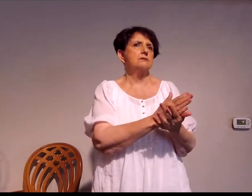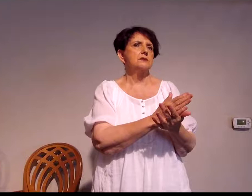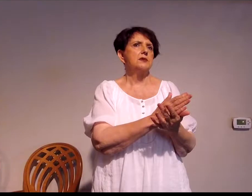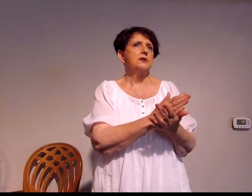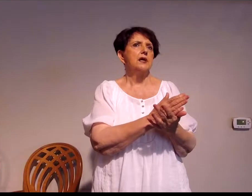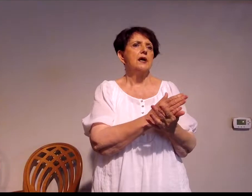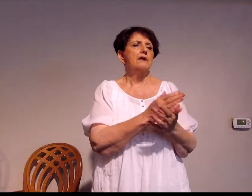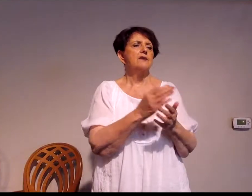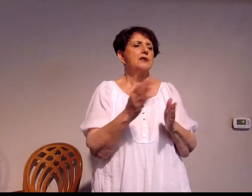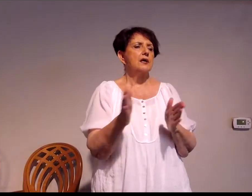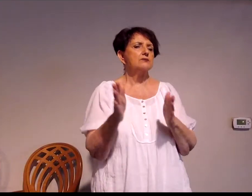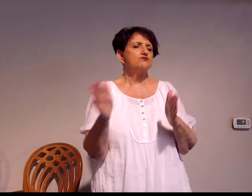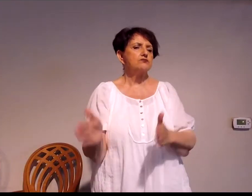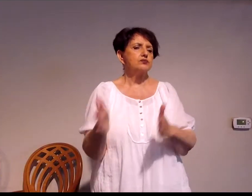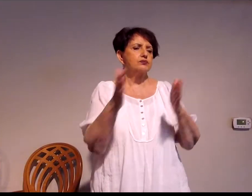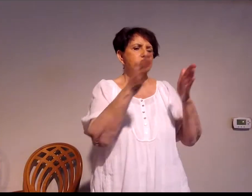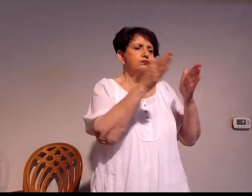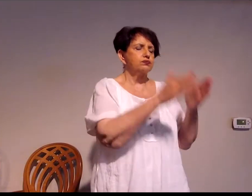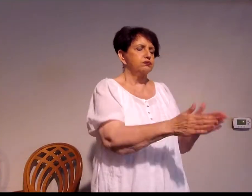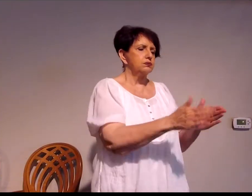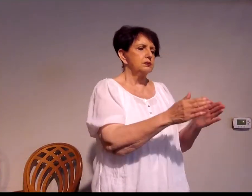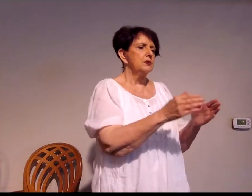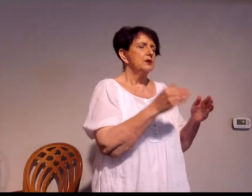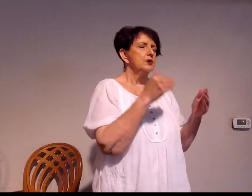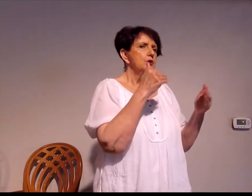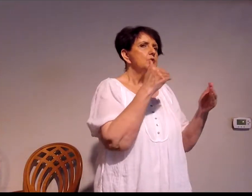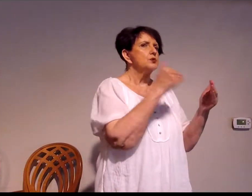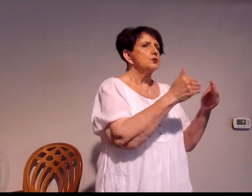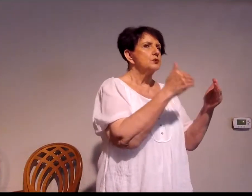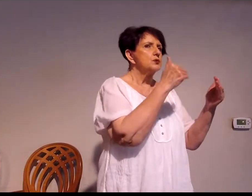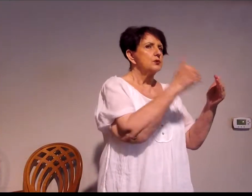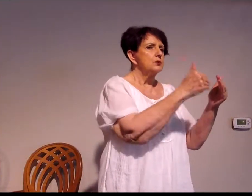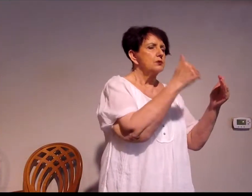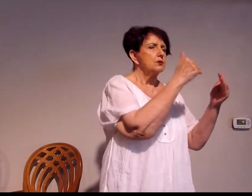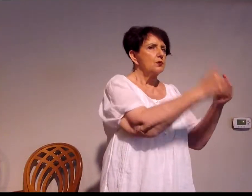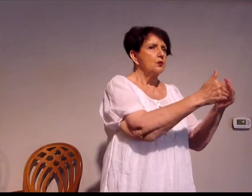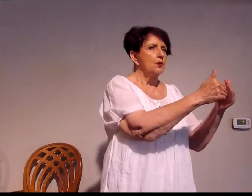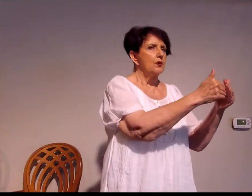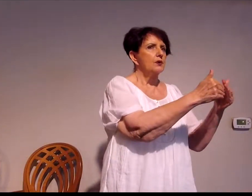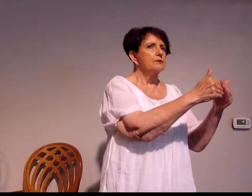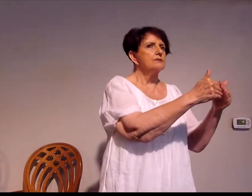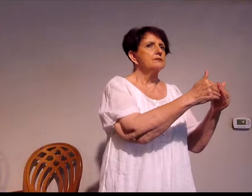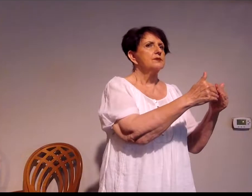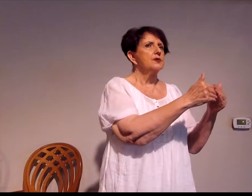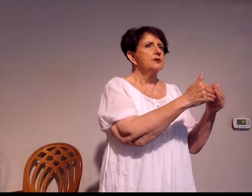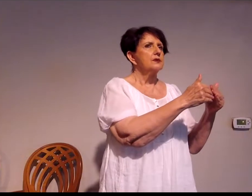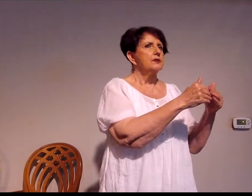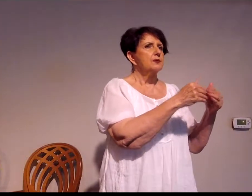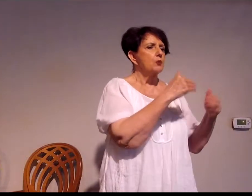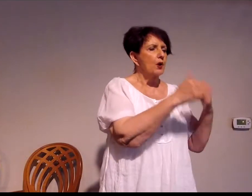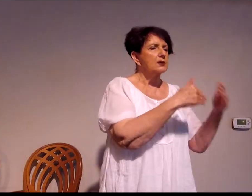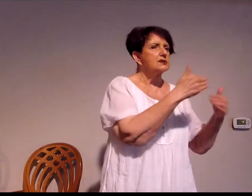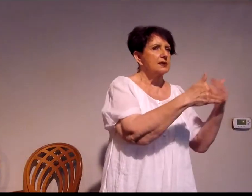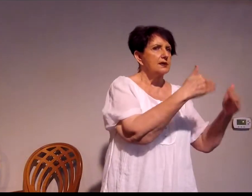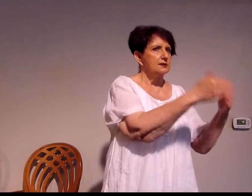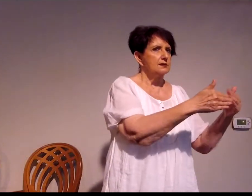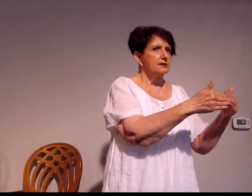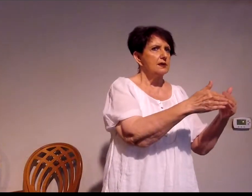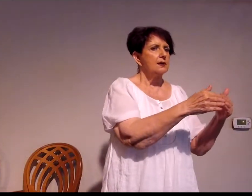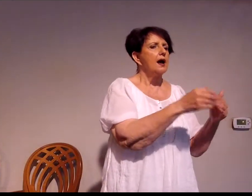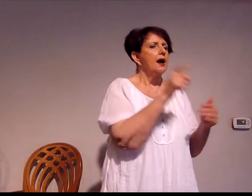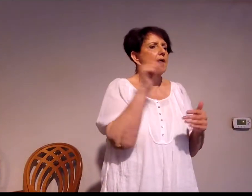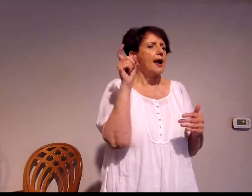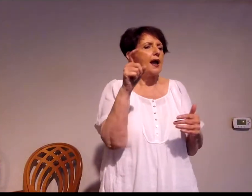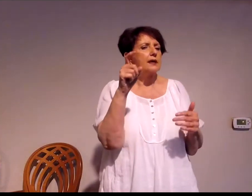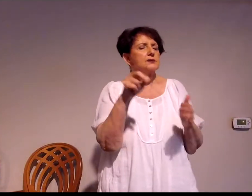process led me to some of the toughest but most important deaths of my life. I had to bury